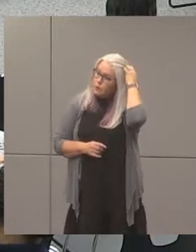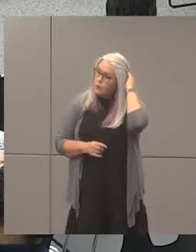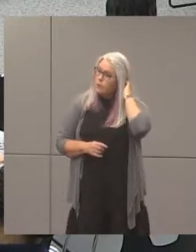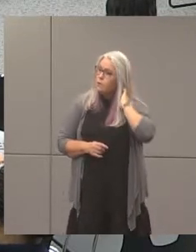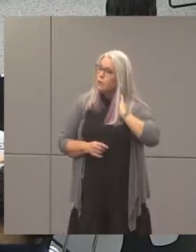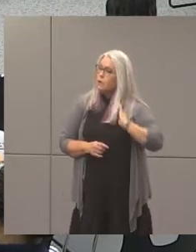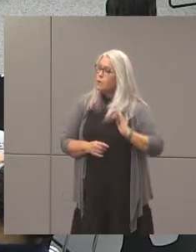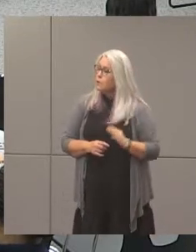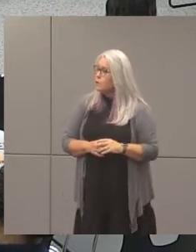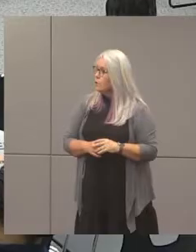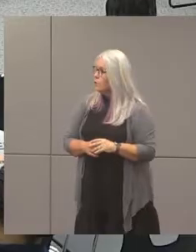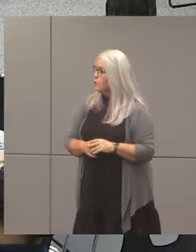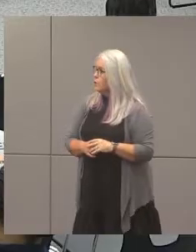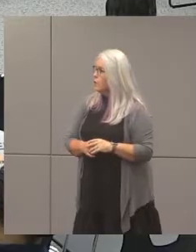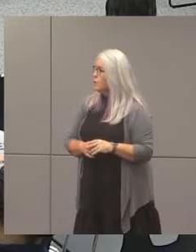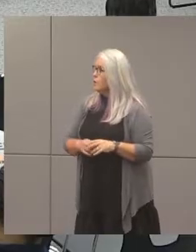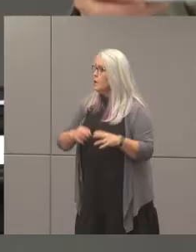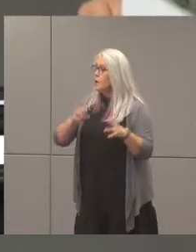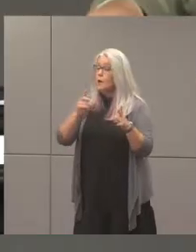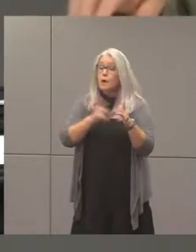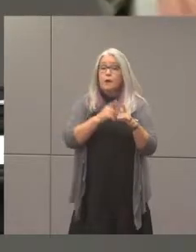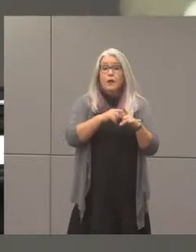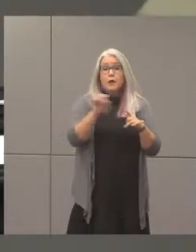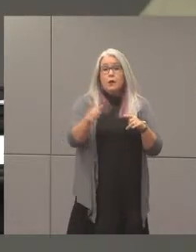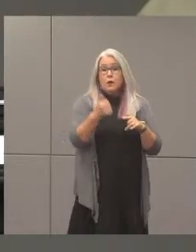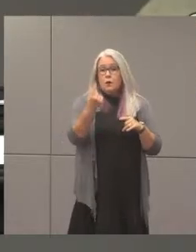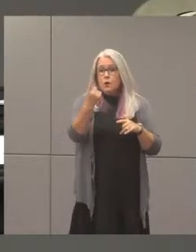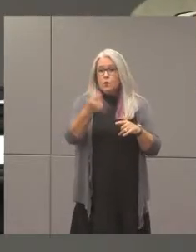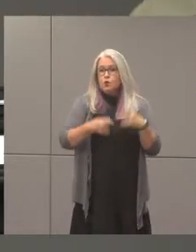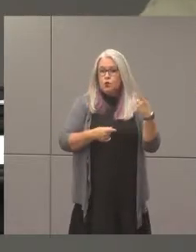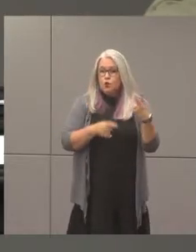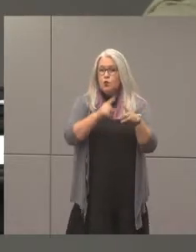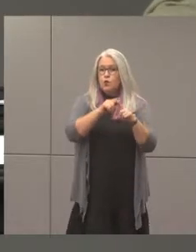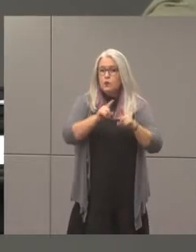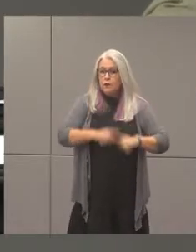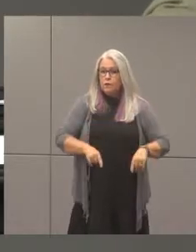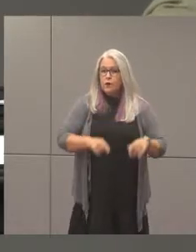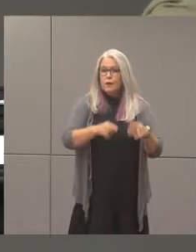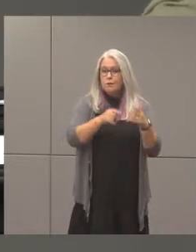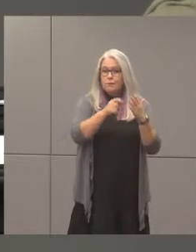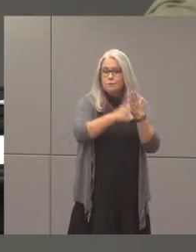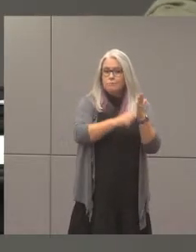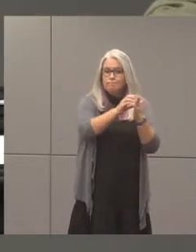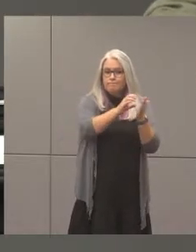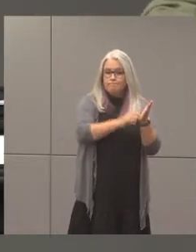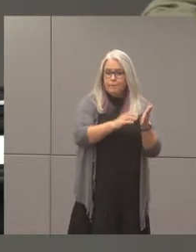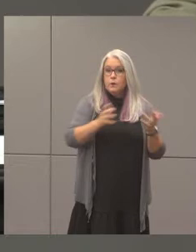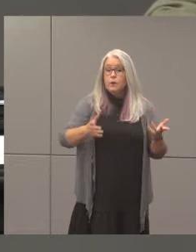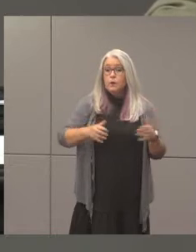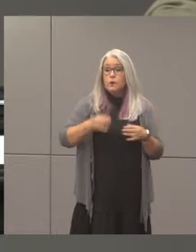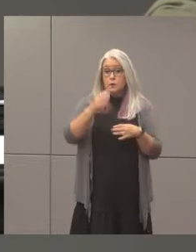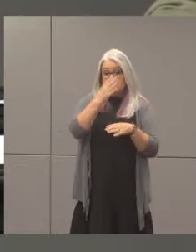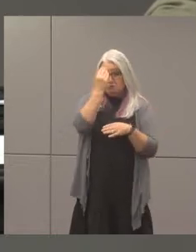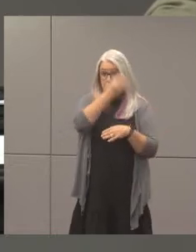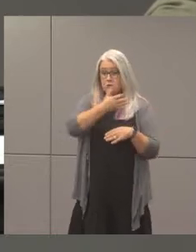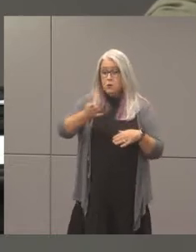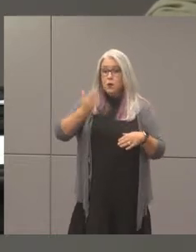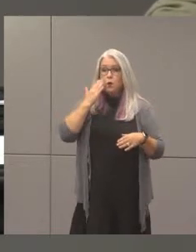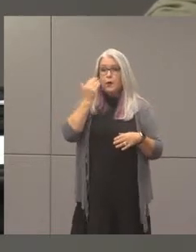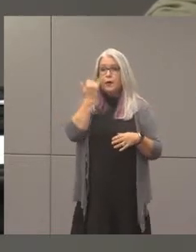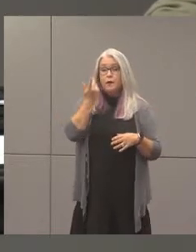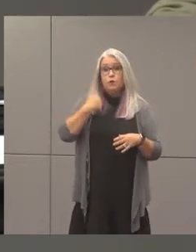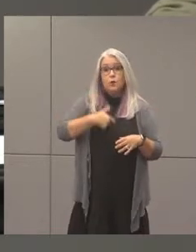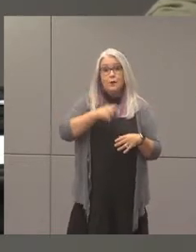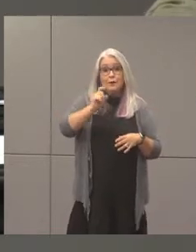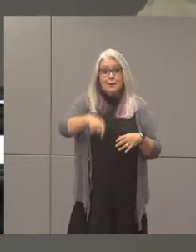And then there's another one. There were 2 different articles, so everybody's aware. And if we need to take a few